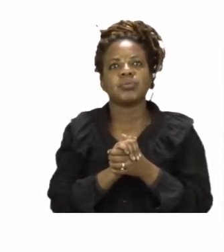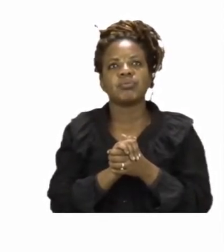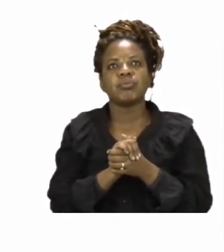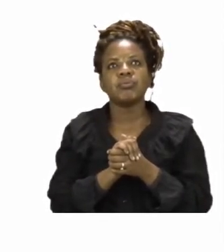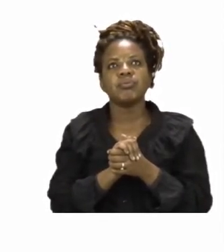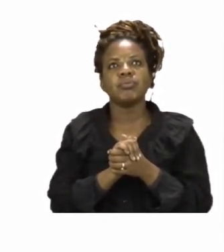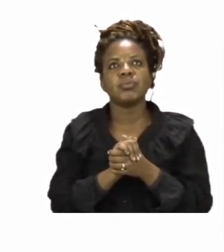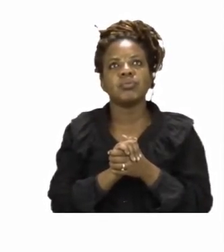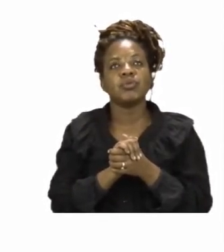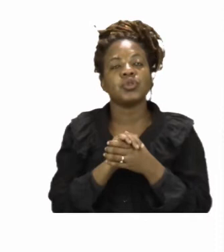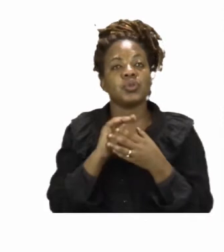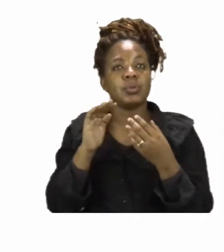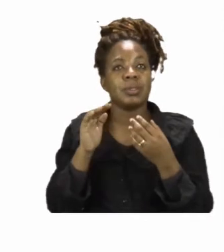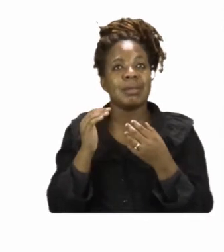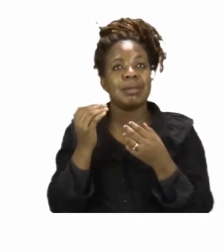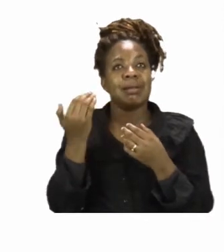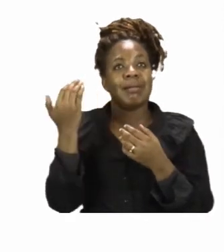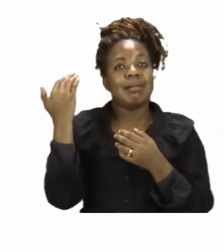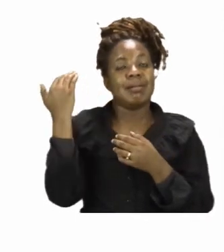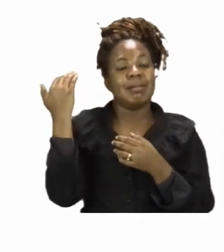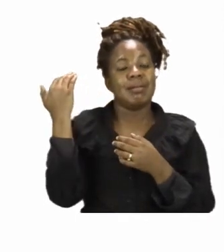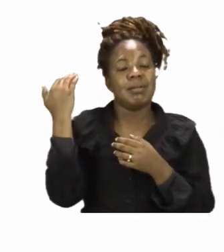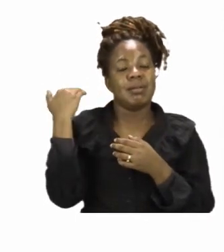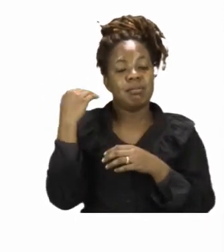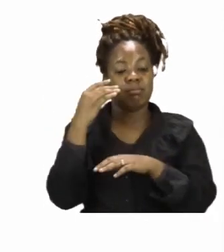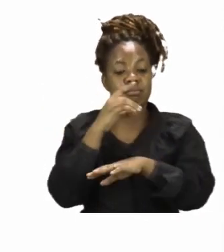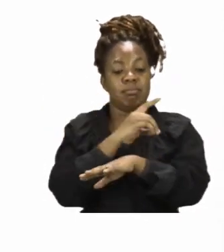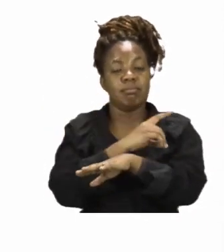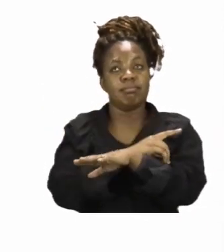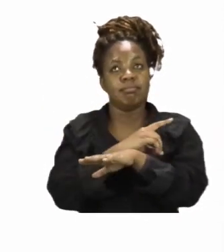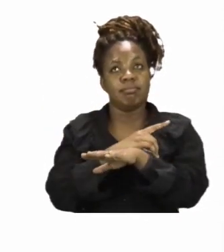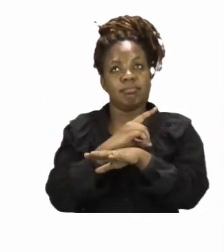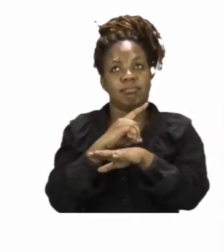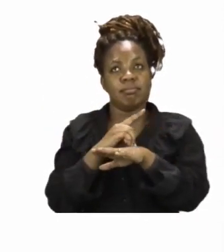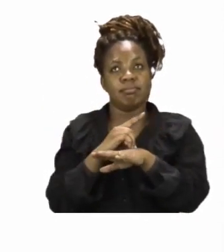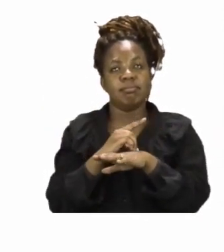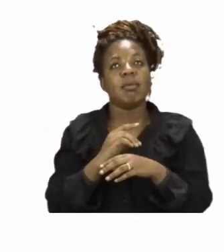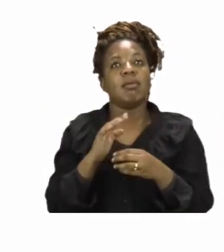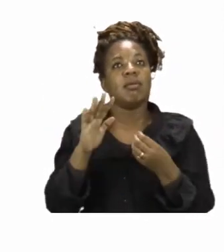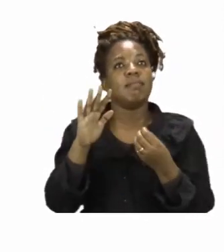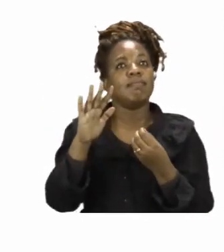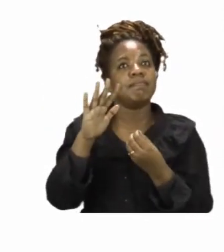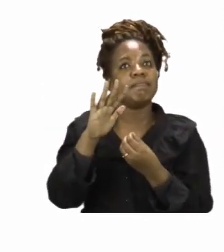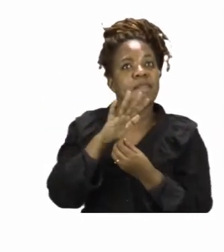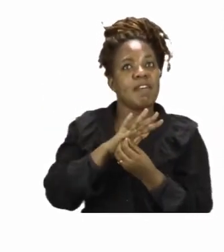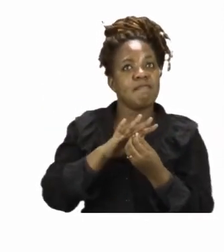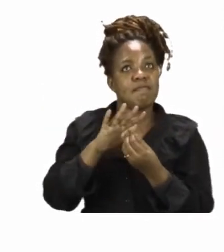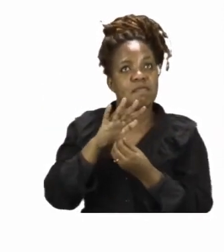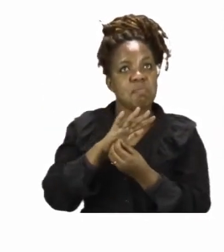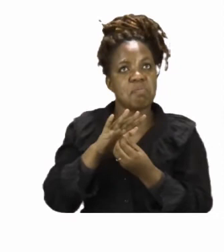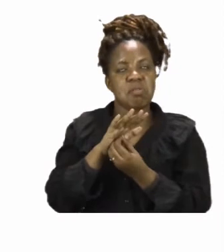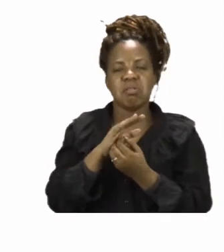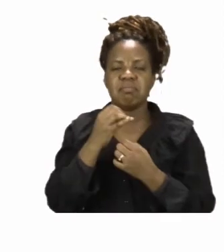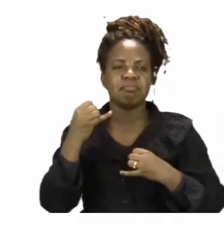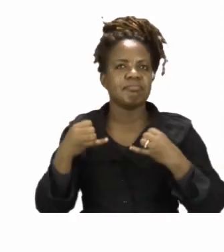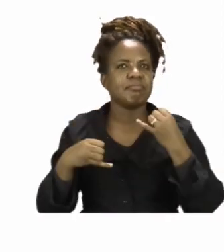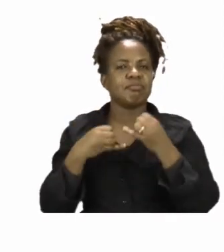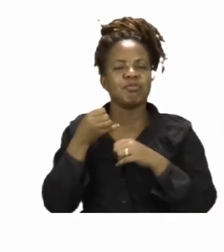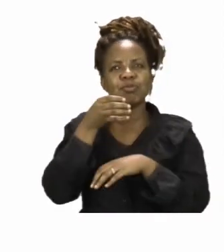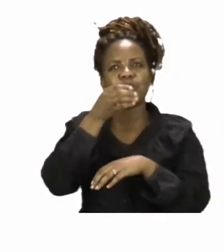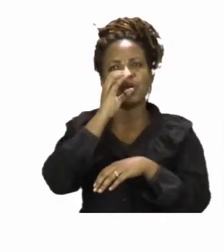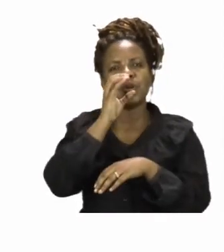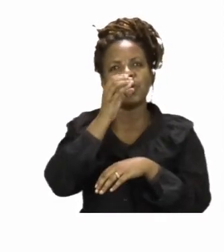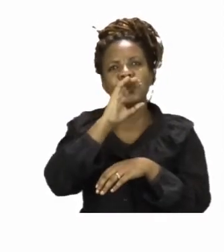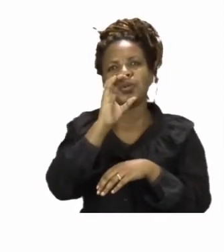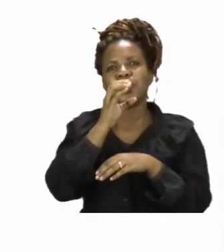cool drinks last December holiday. You can see that they have all these numbers that we